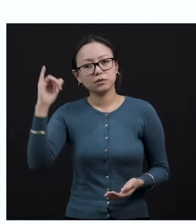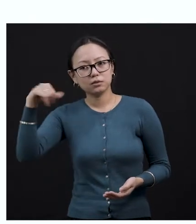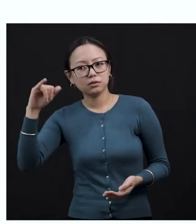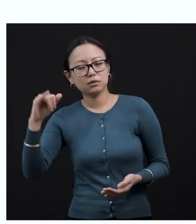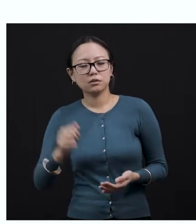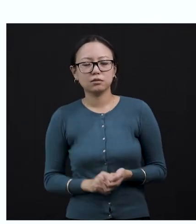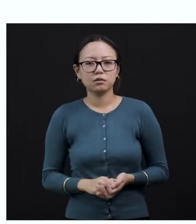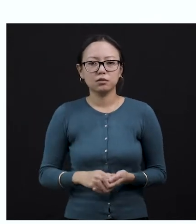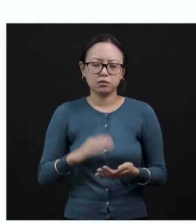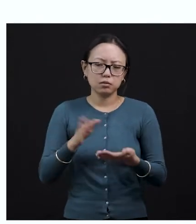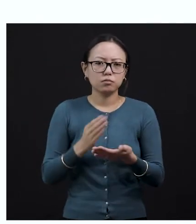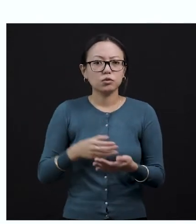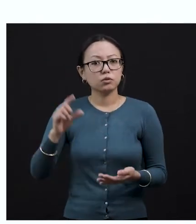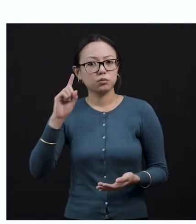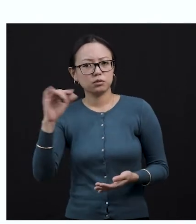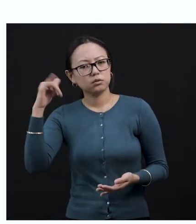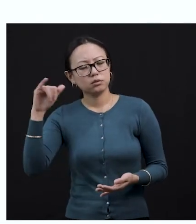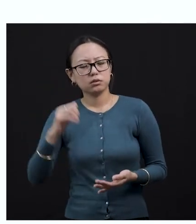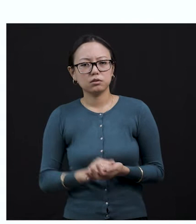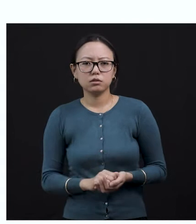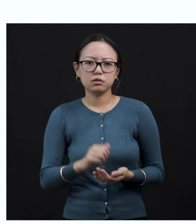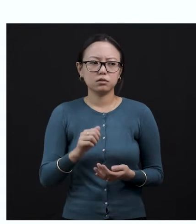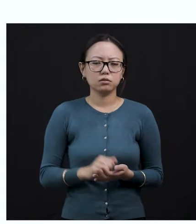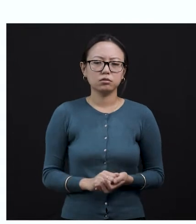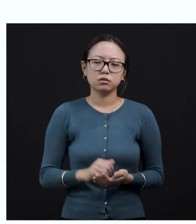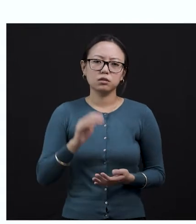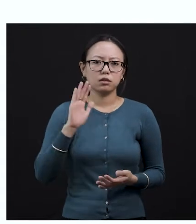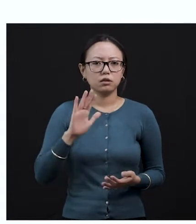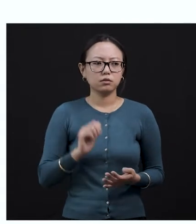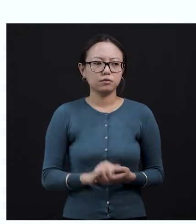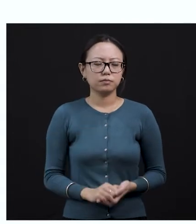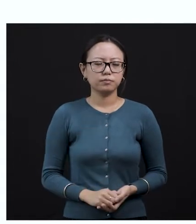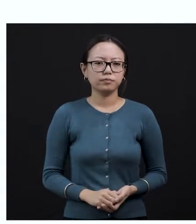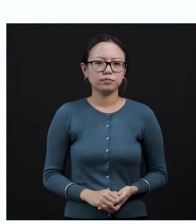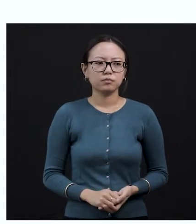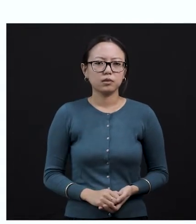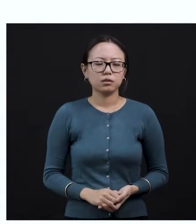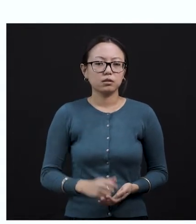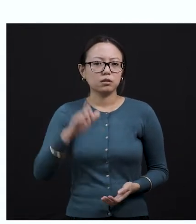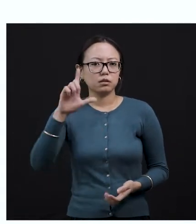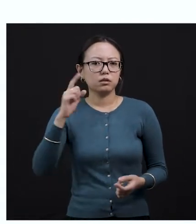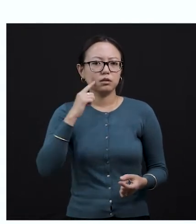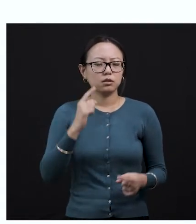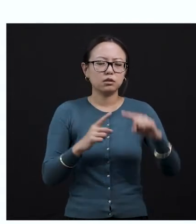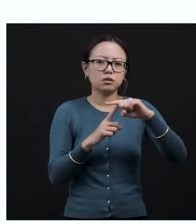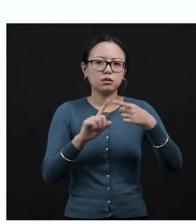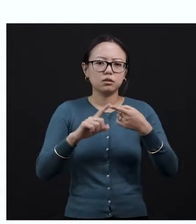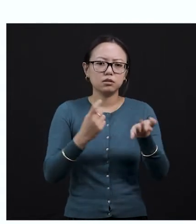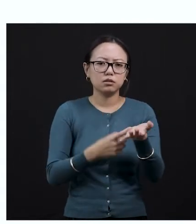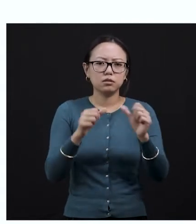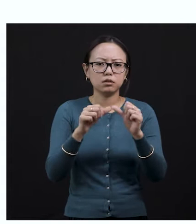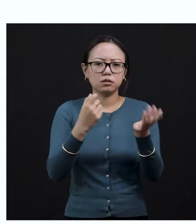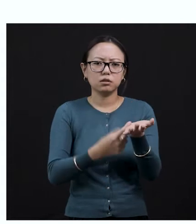of this Aryan people were found. They were the literary source and the archaeological evidences. Let me